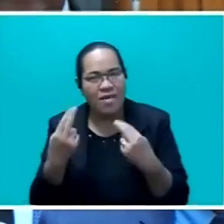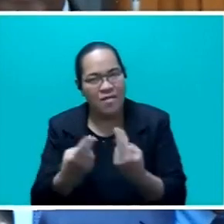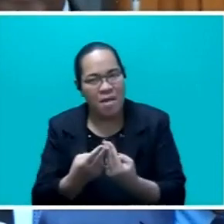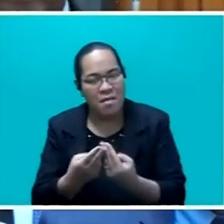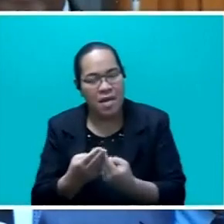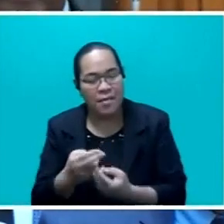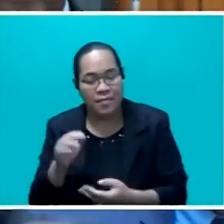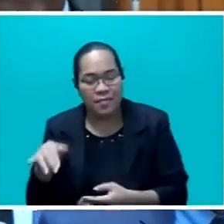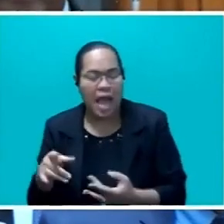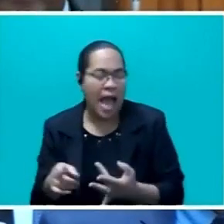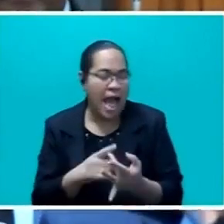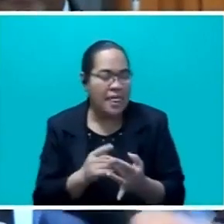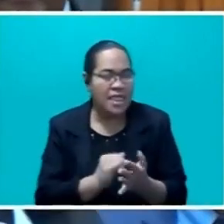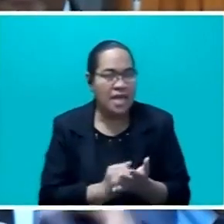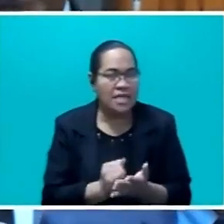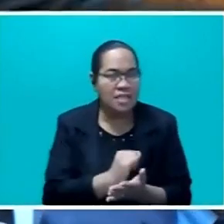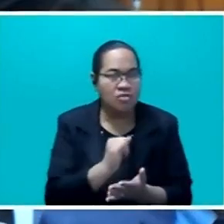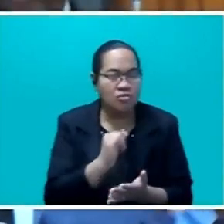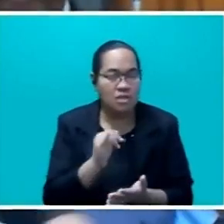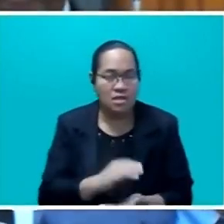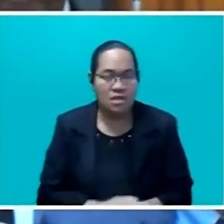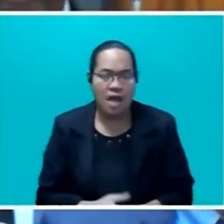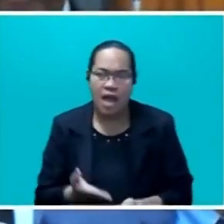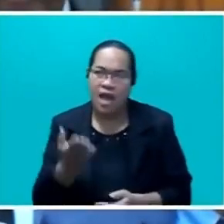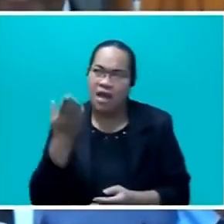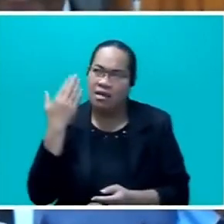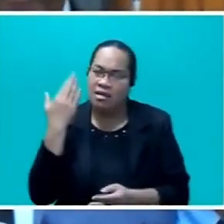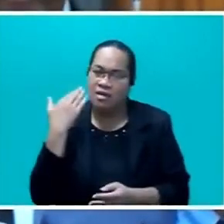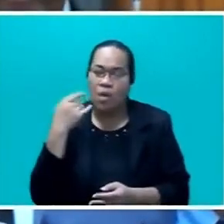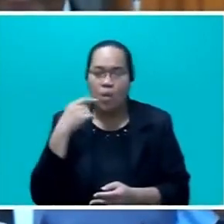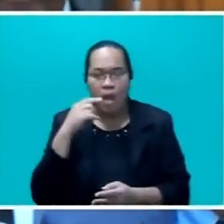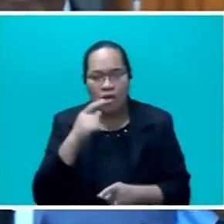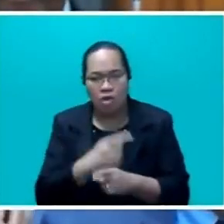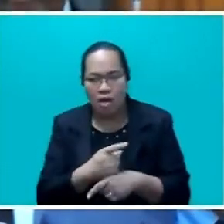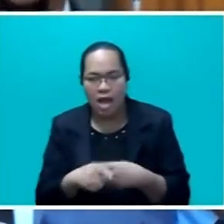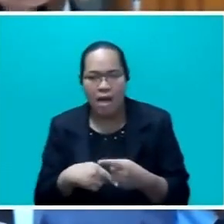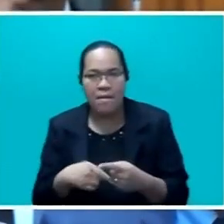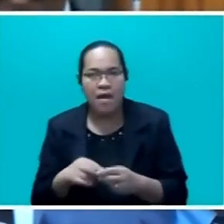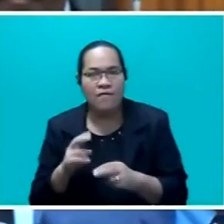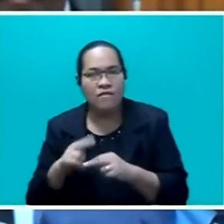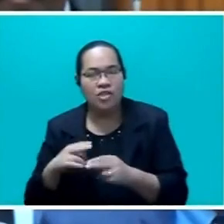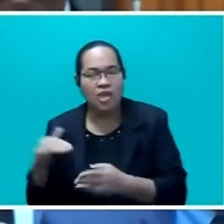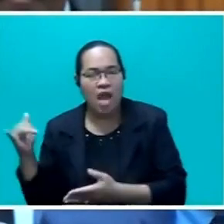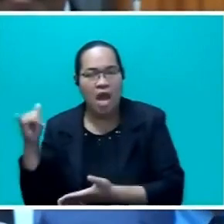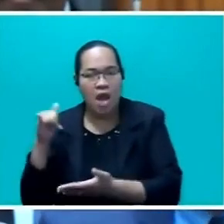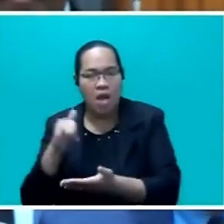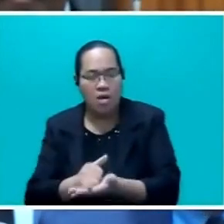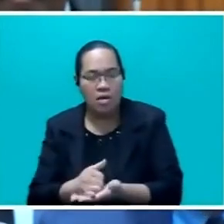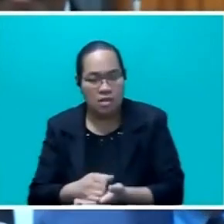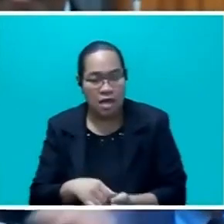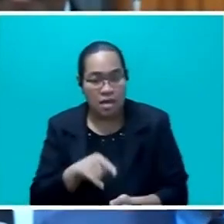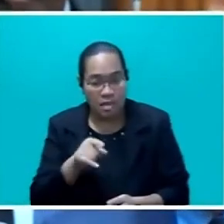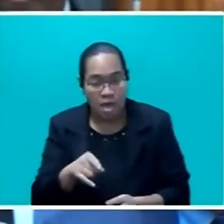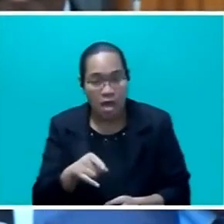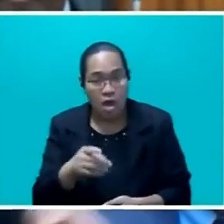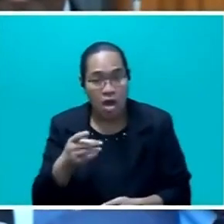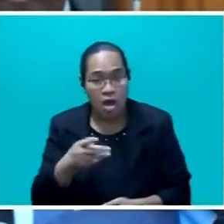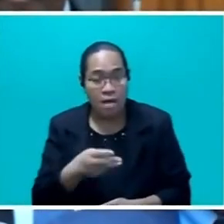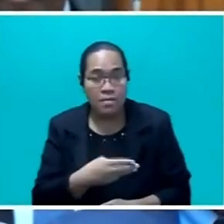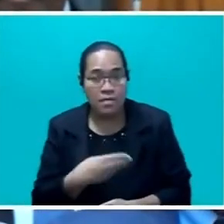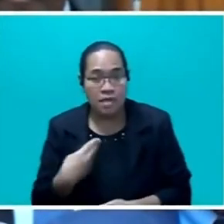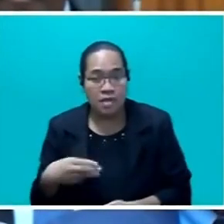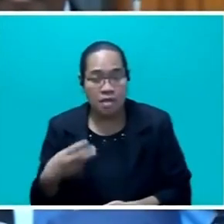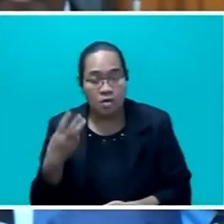other industries. Well, see, a few years ago when we had brought up the Fiji Airways guarantee, the Honourable Minister for Women was in a